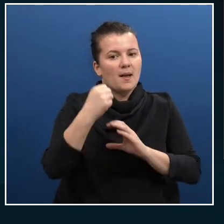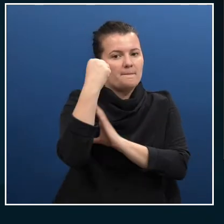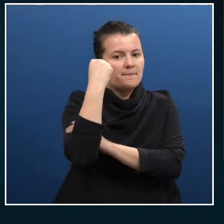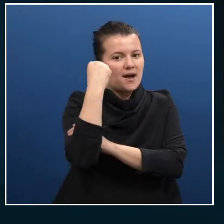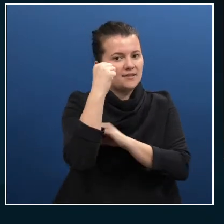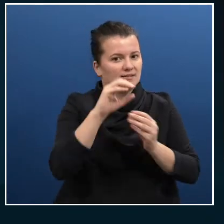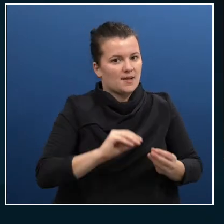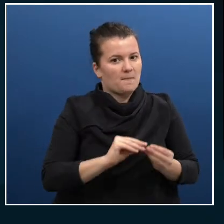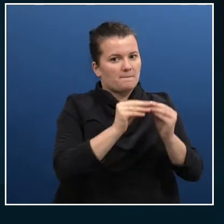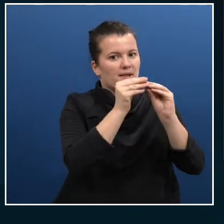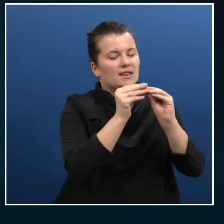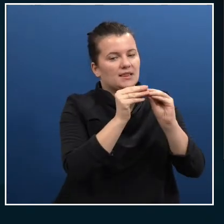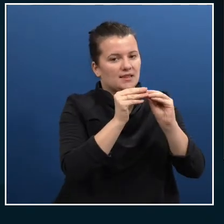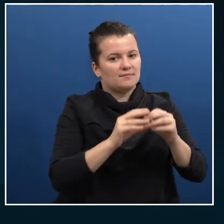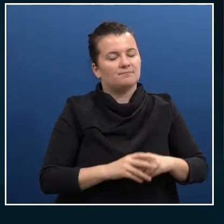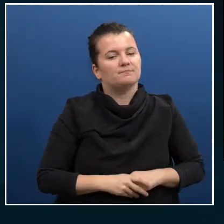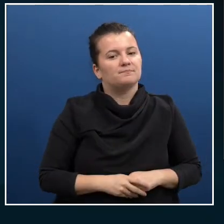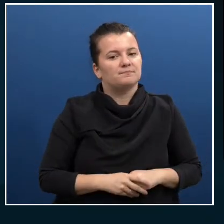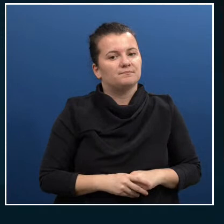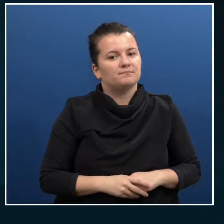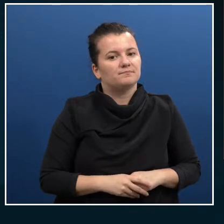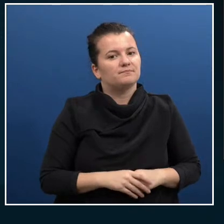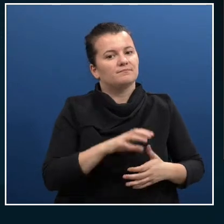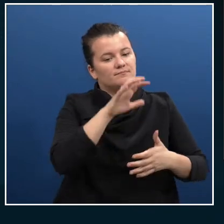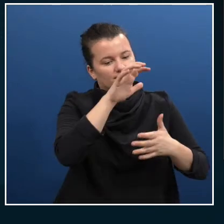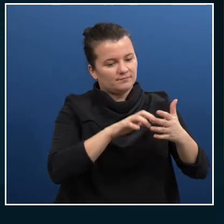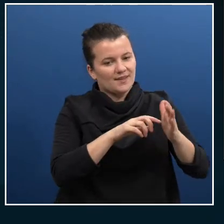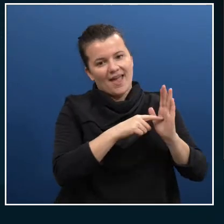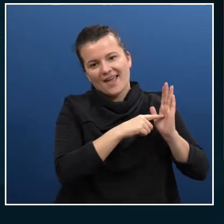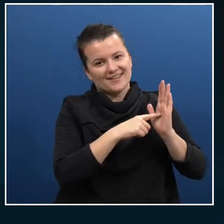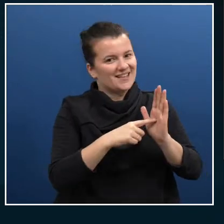going to be example number 6.